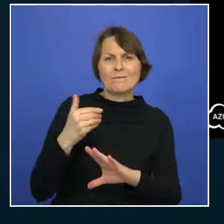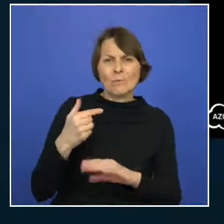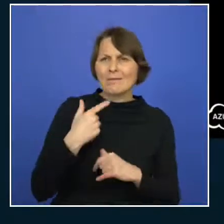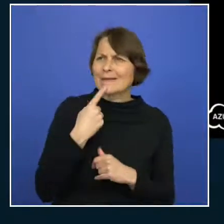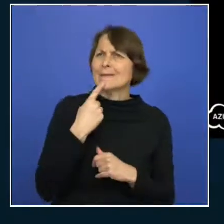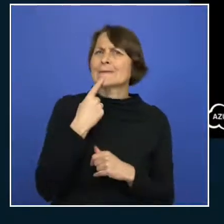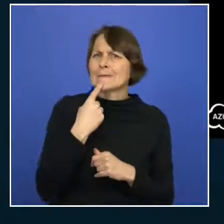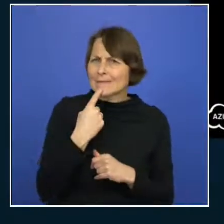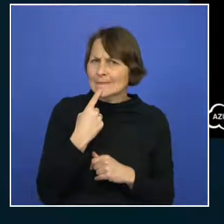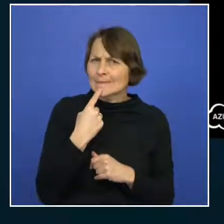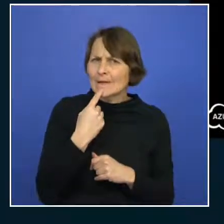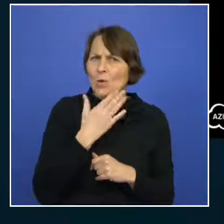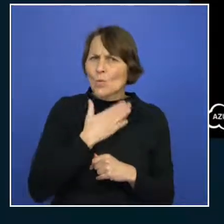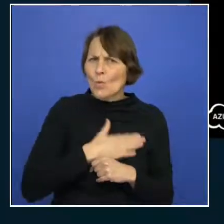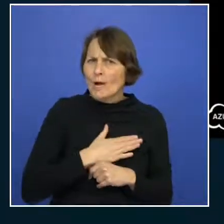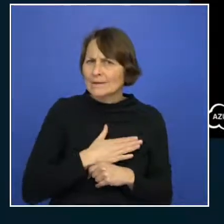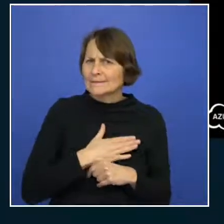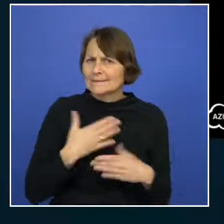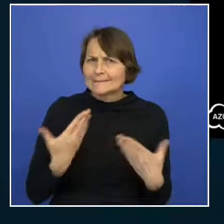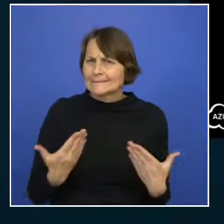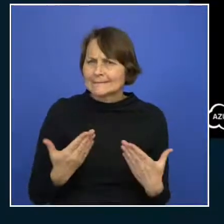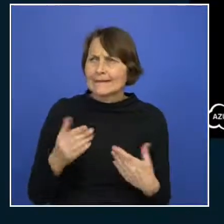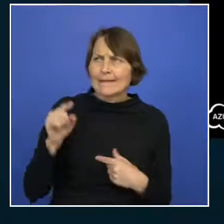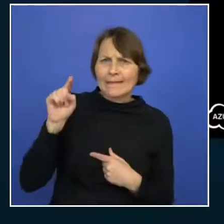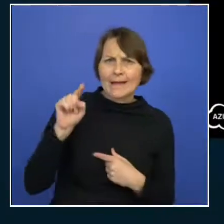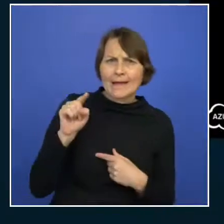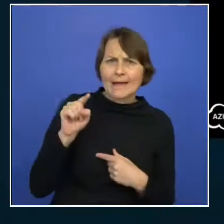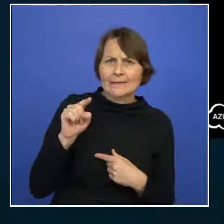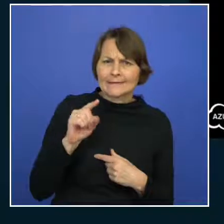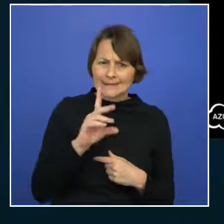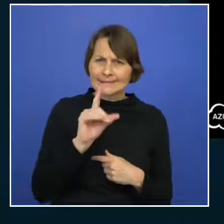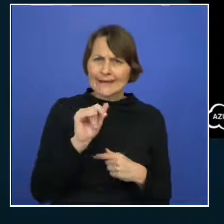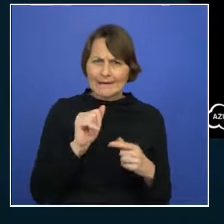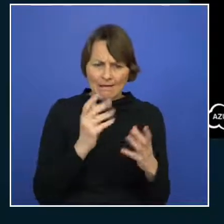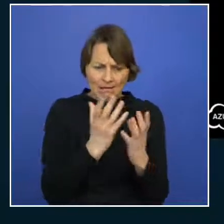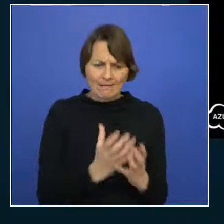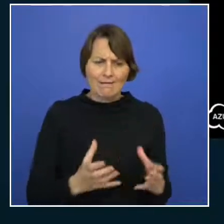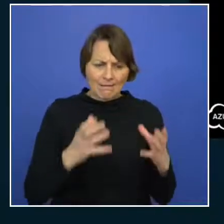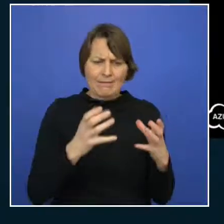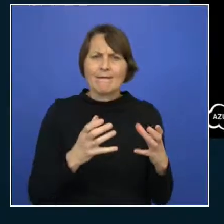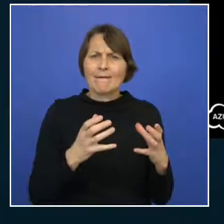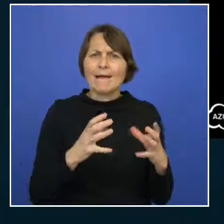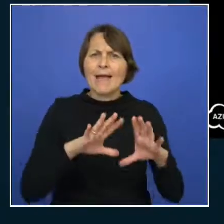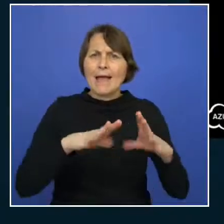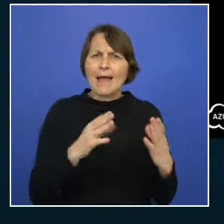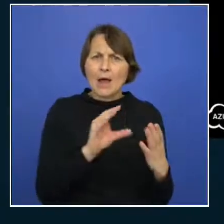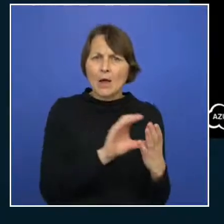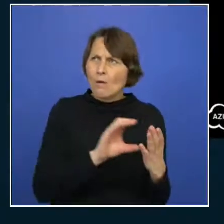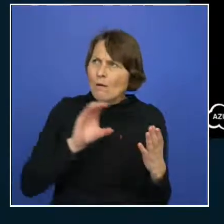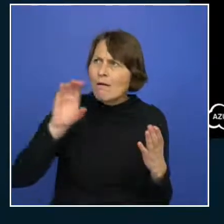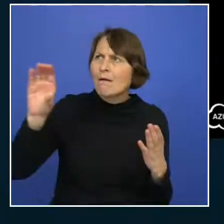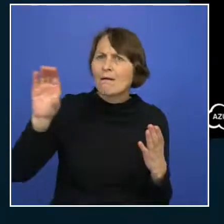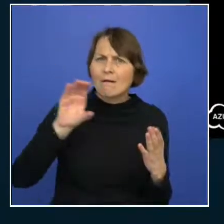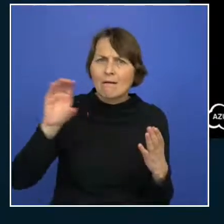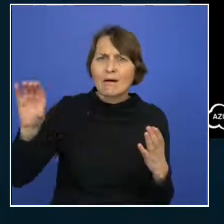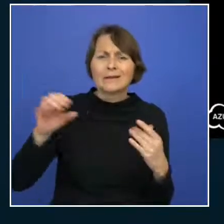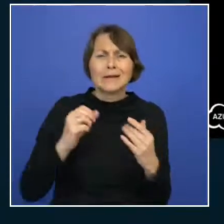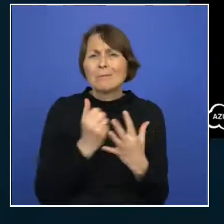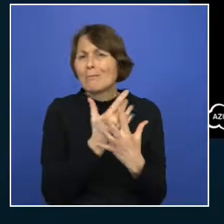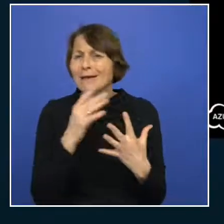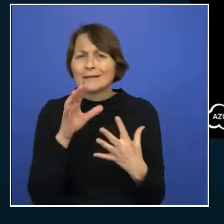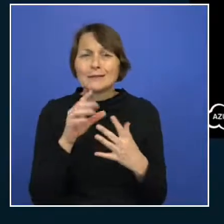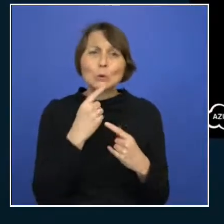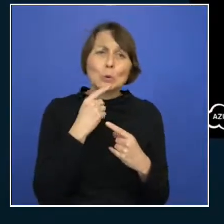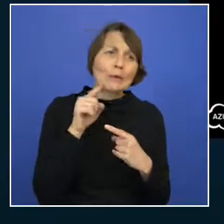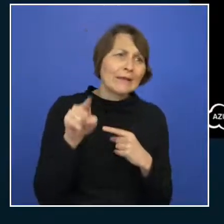you want to store your data in the cloud, because there are a lot of options. And aside from that, you also